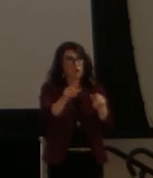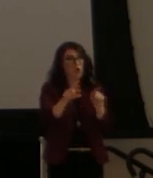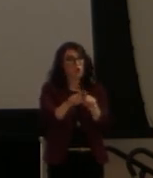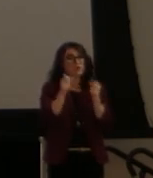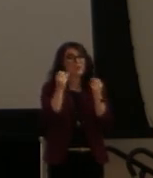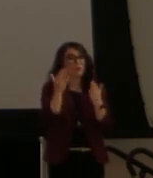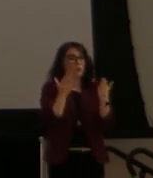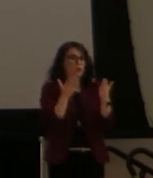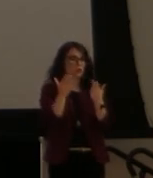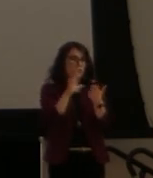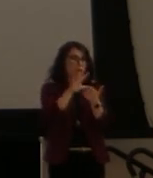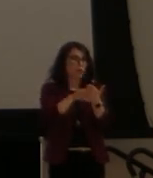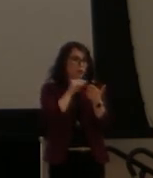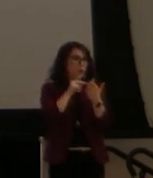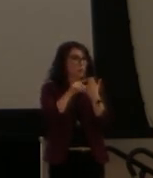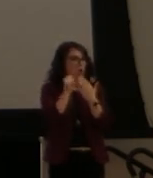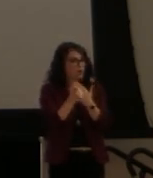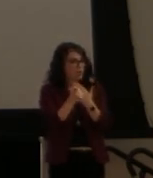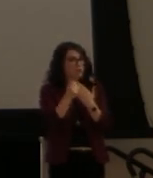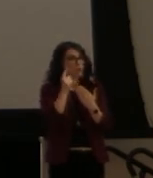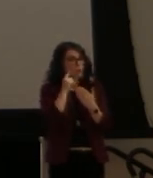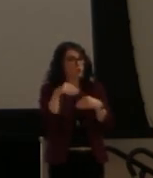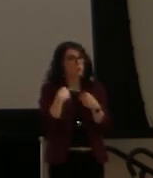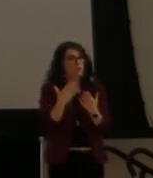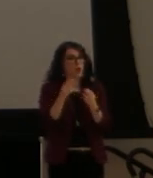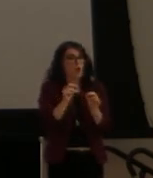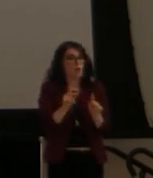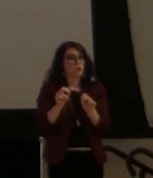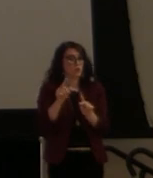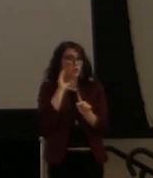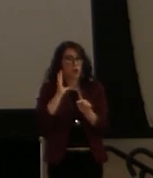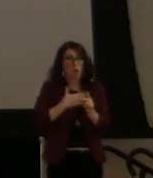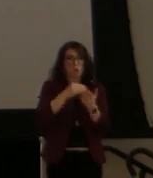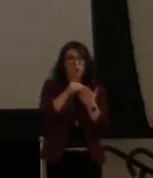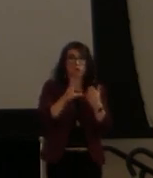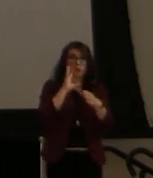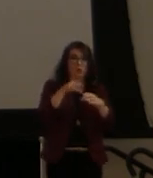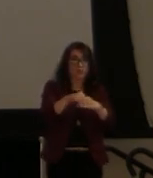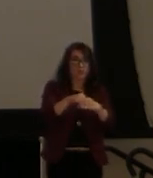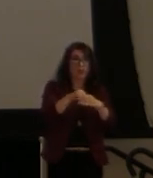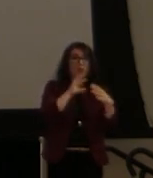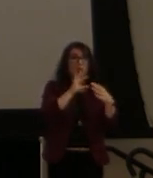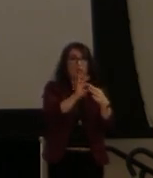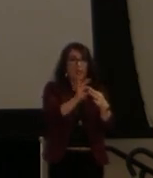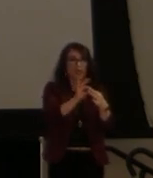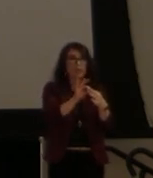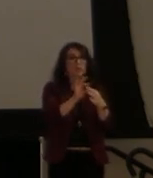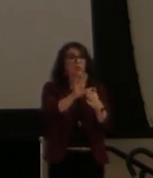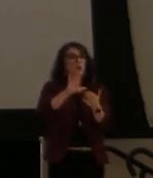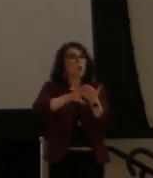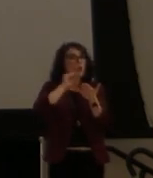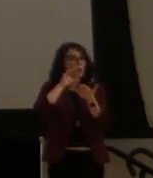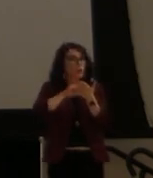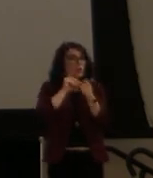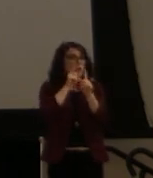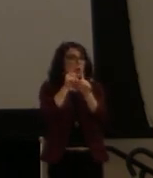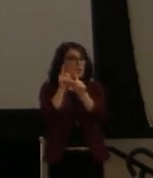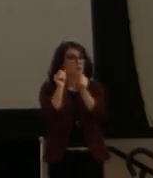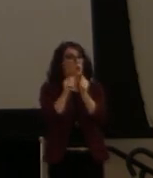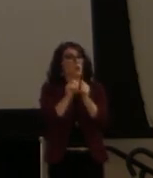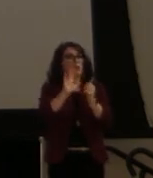projects, which provide opportunities for our students to participate in order to connect learning objectives with community